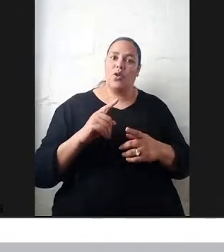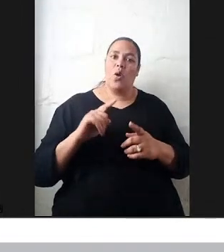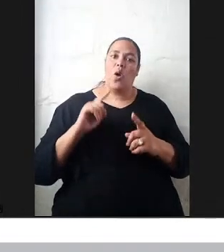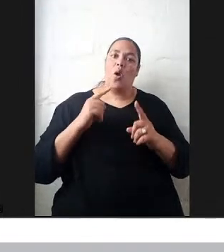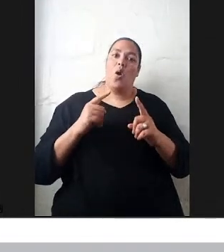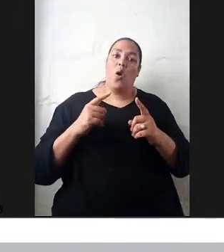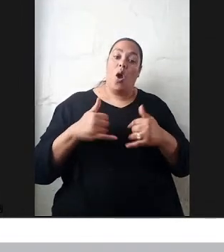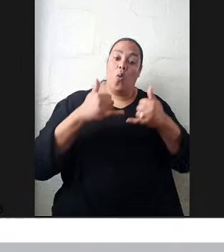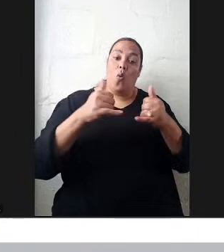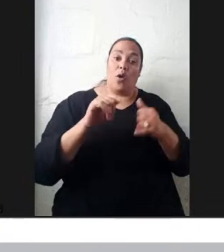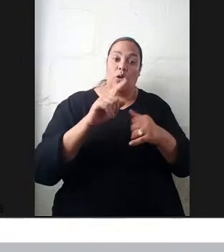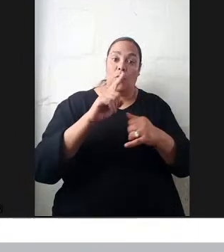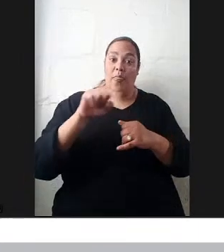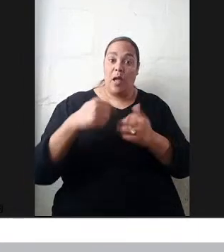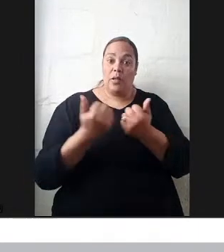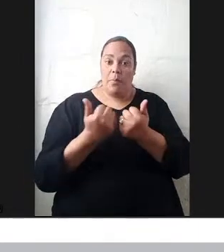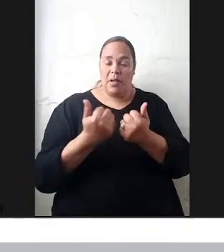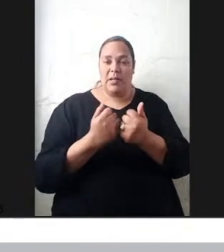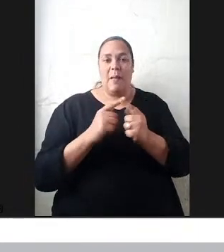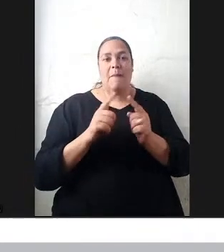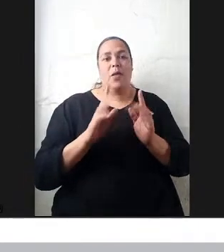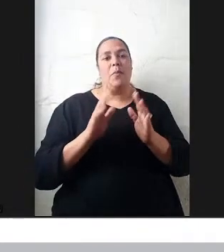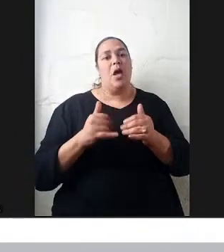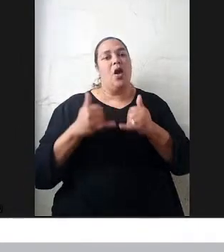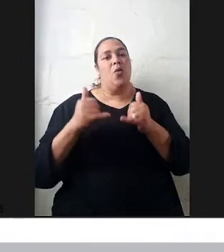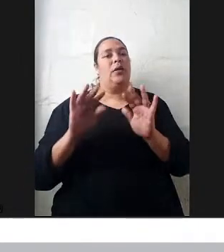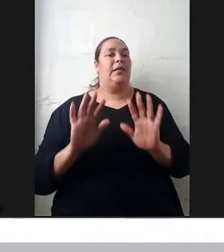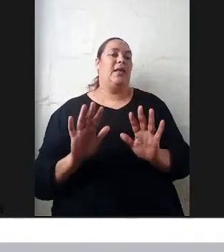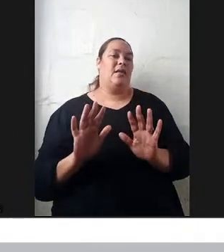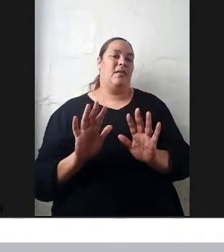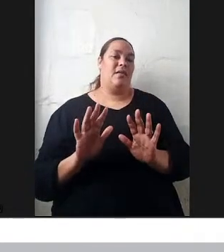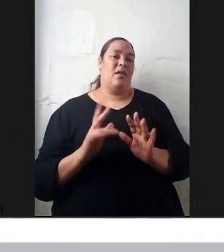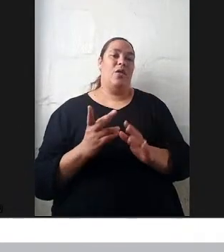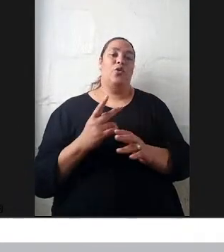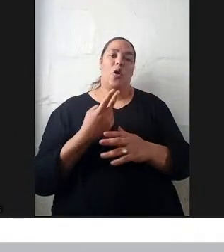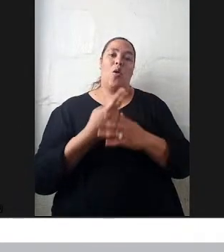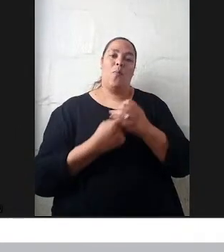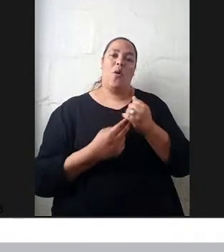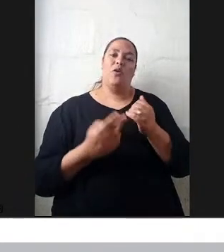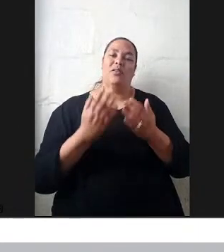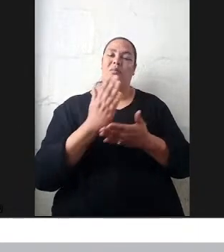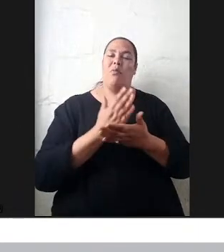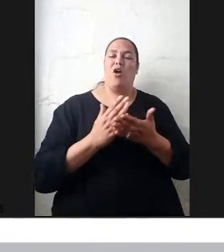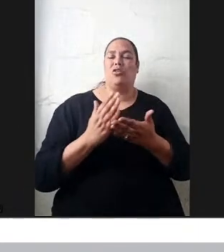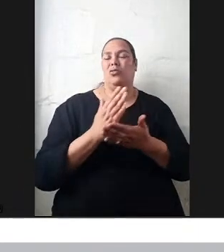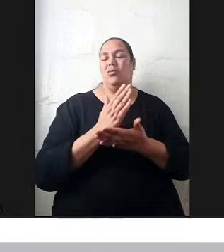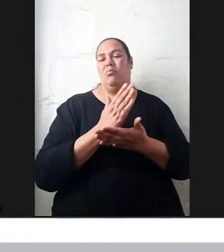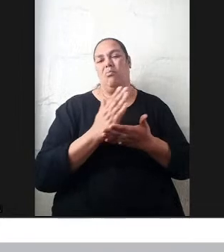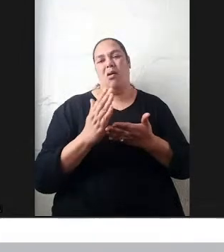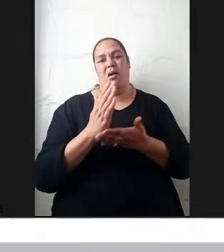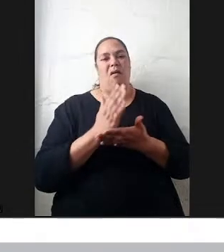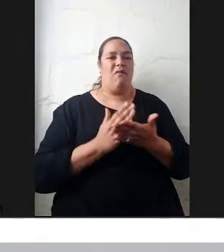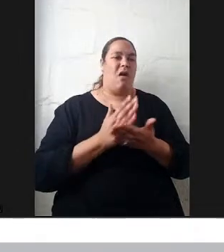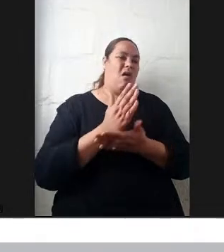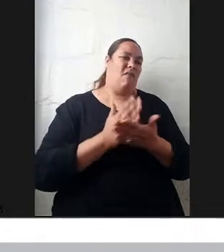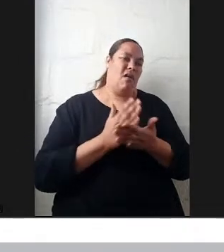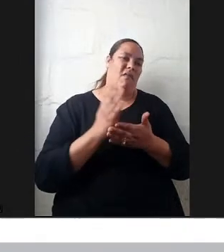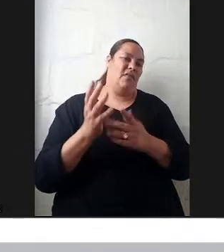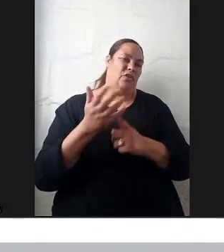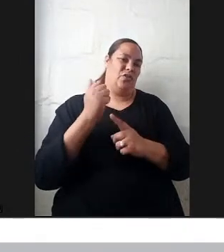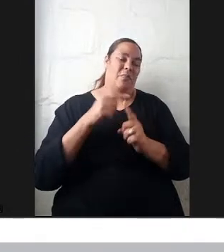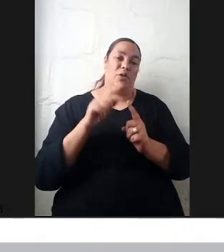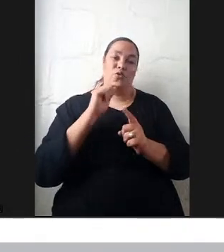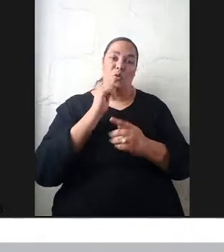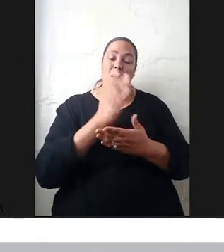bursaries and you've only awarded 10? Both of these are partially achieved. Really, partially